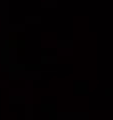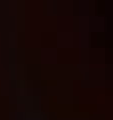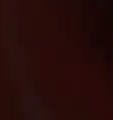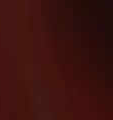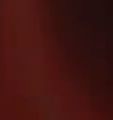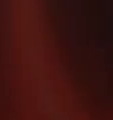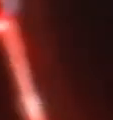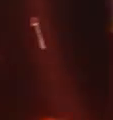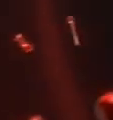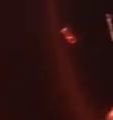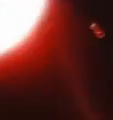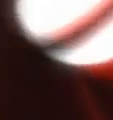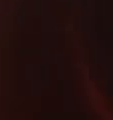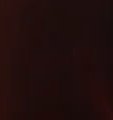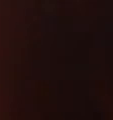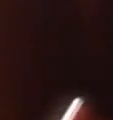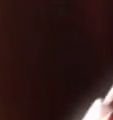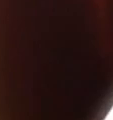hits.